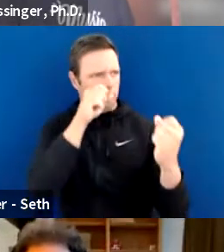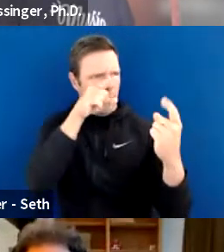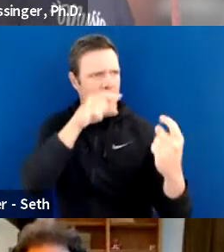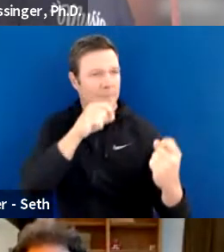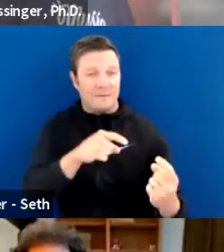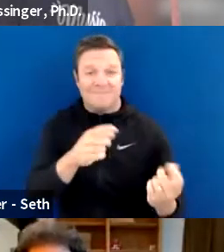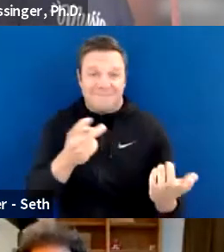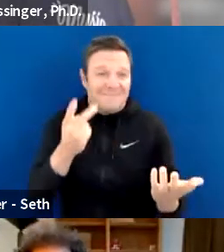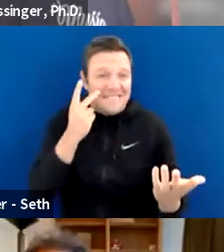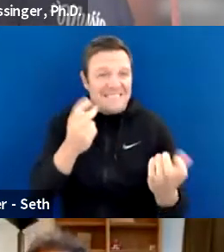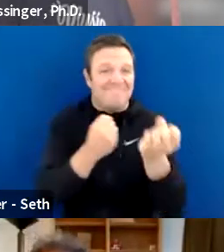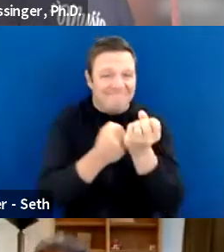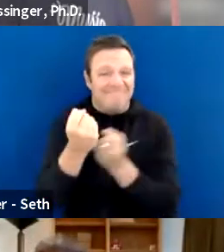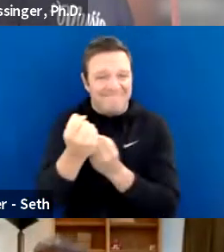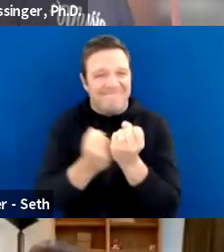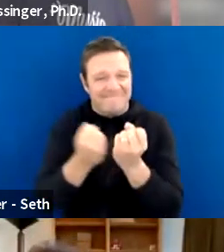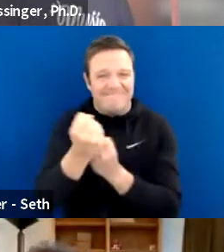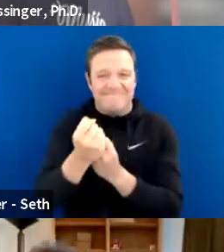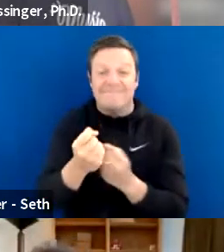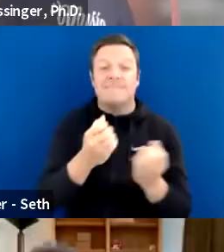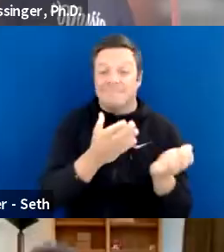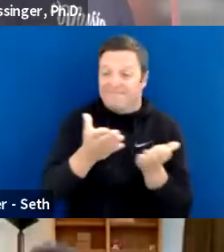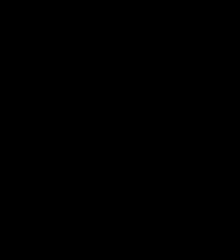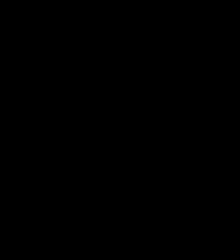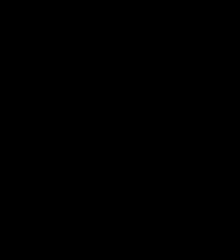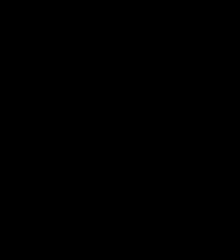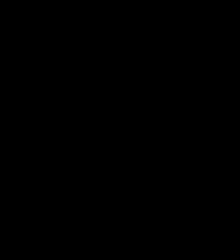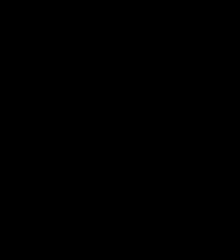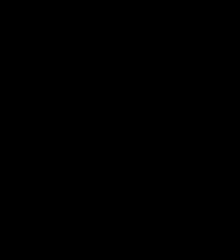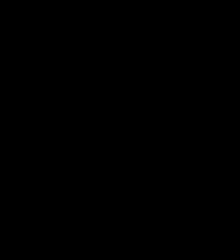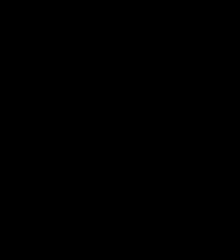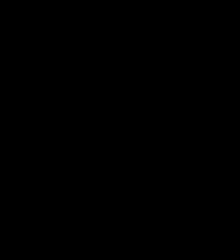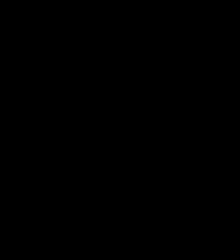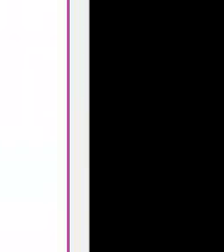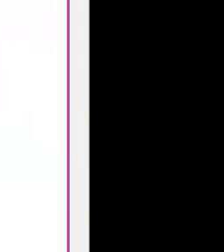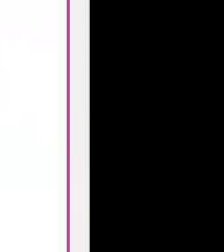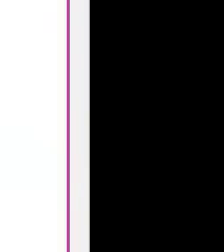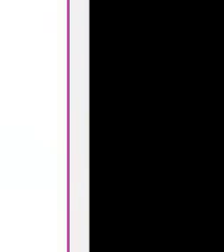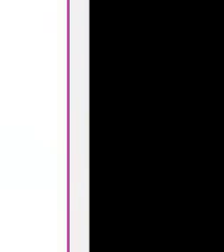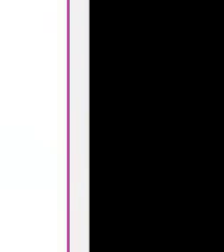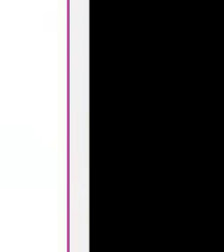share. All right, Sue, take it away with the VHF.